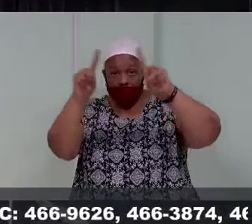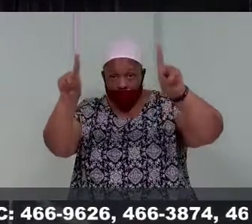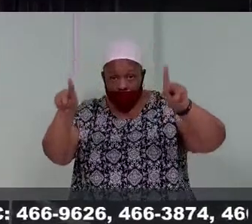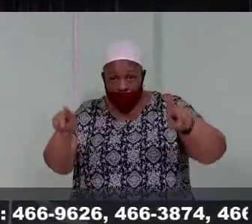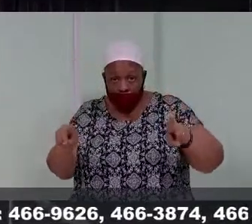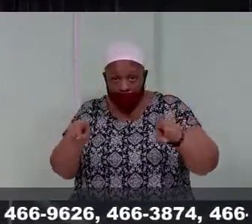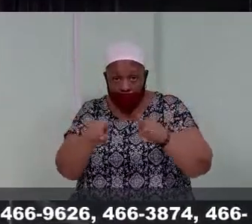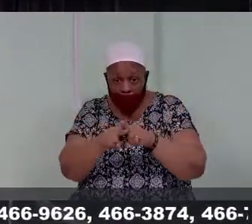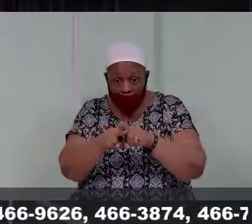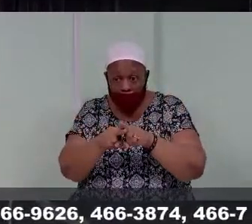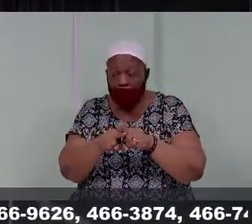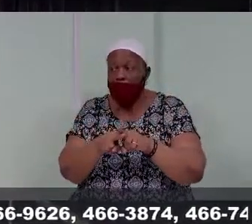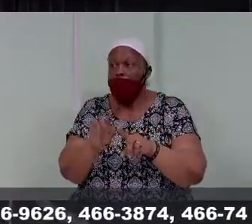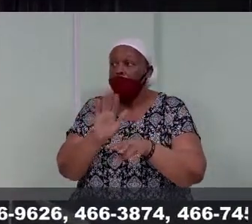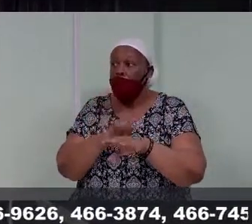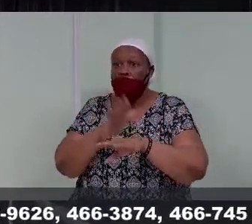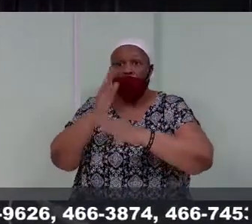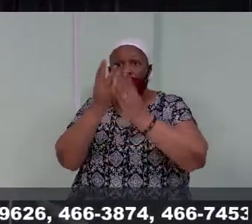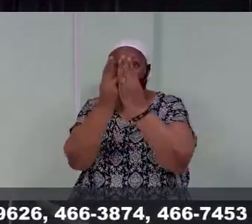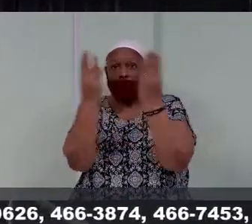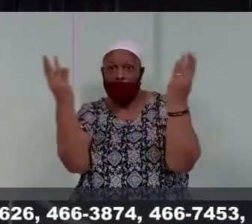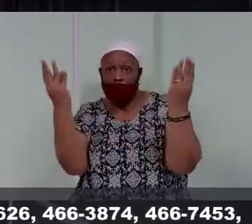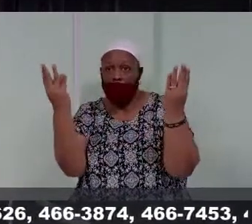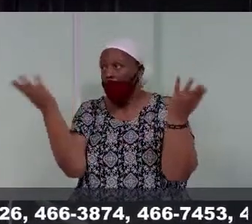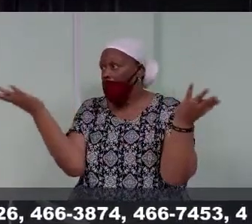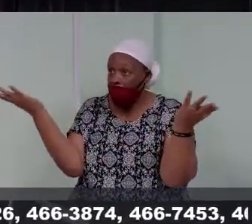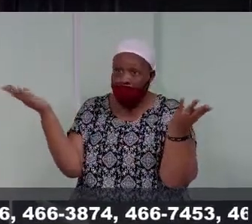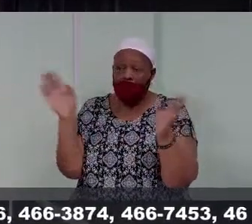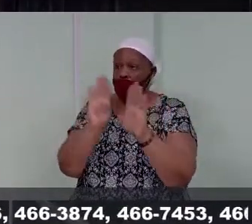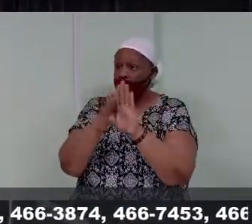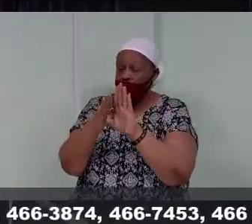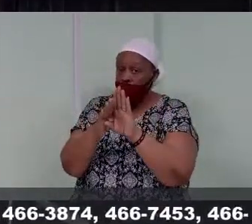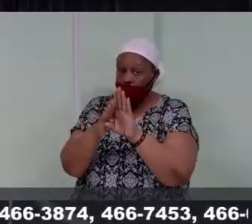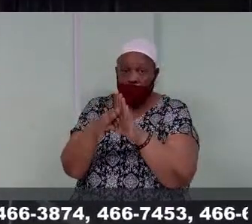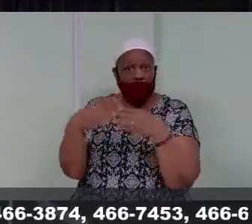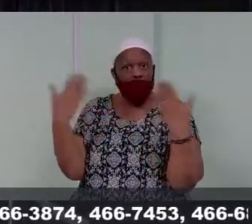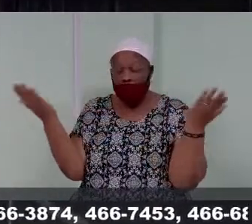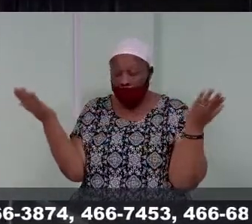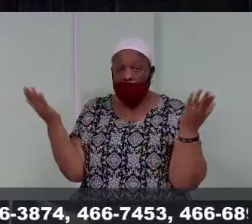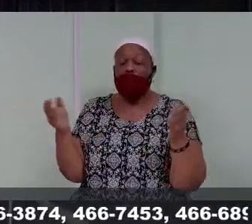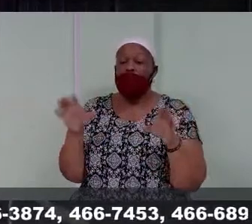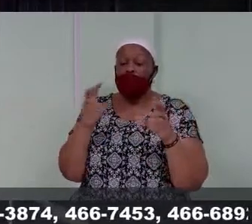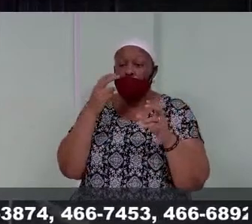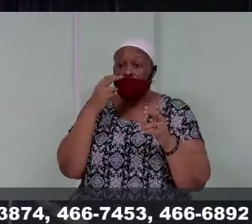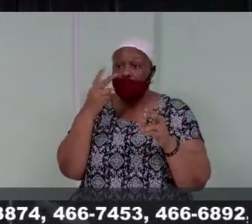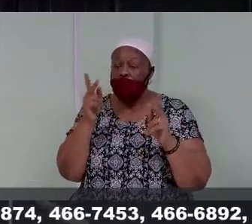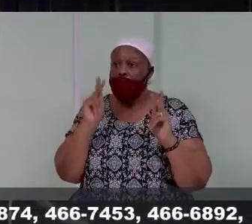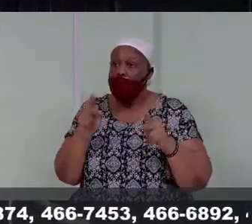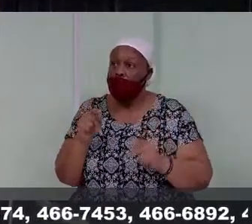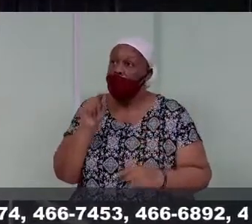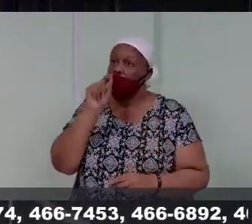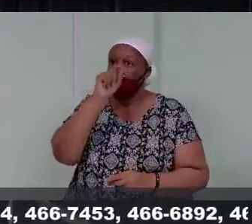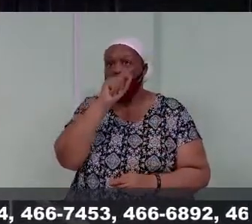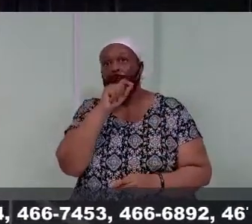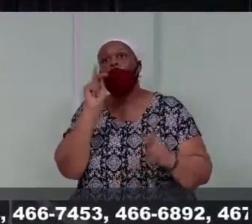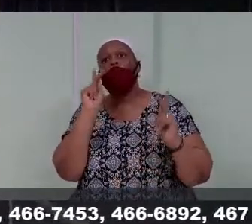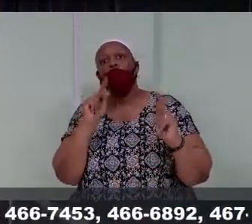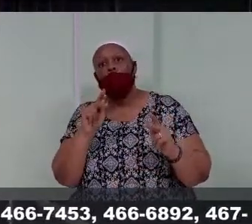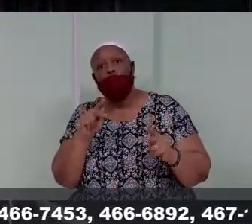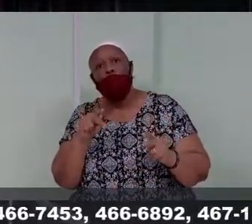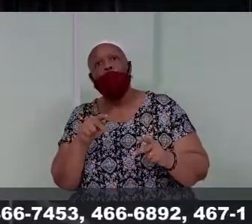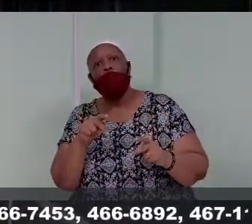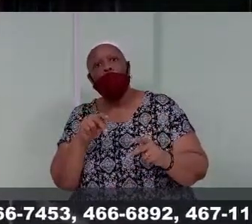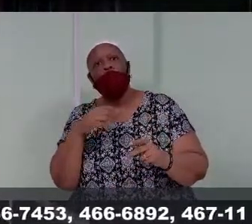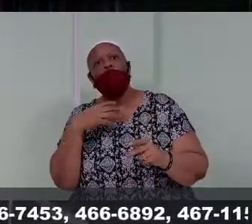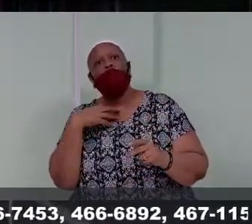in a conspicuous place on the premises. Again, we urge the support of all concerned as we strive to ensure the